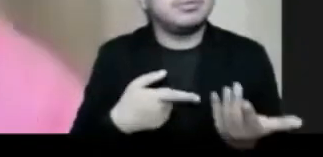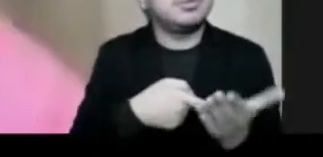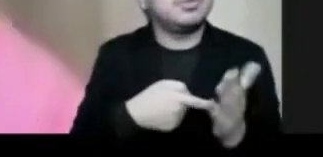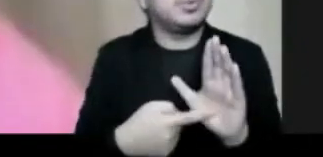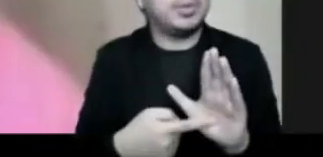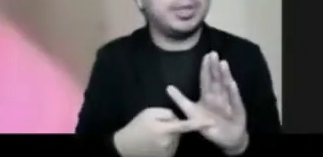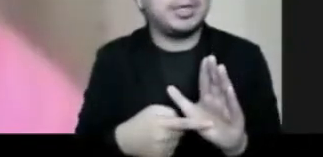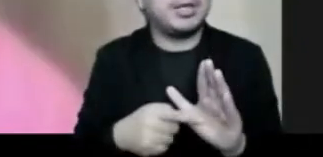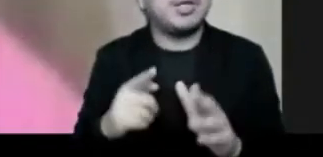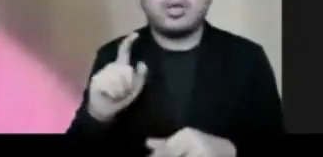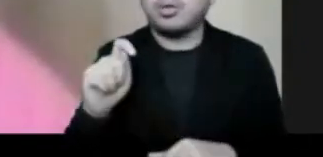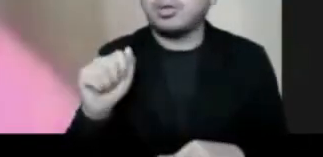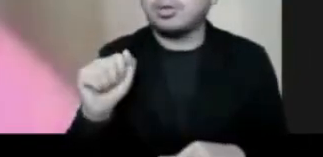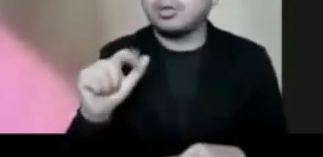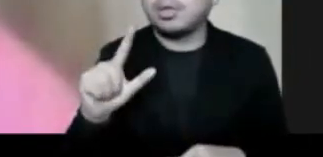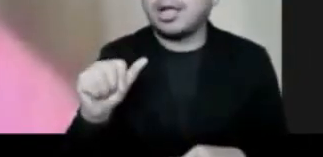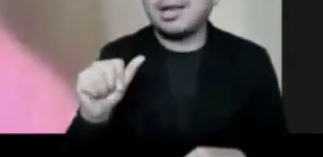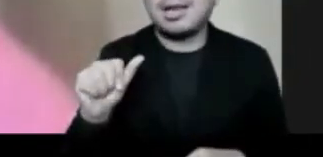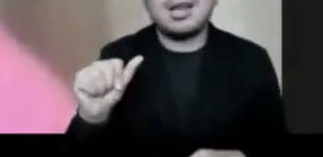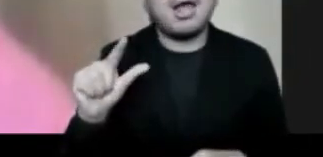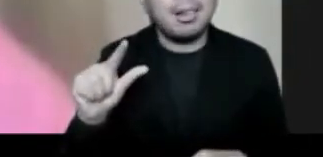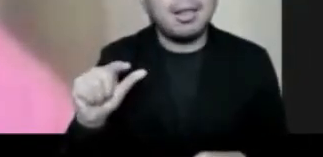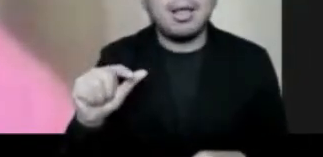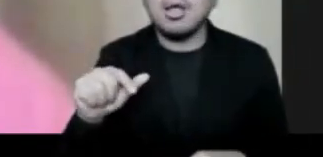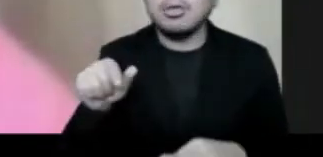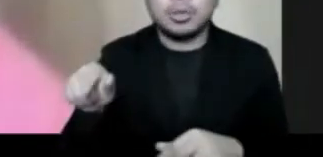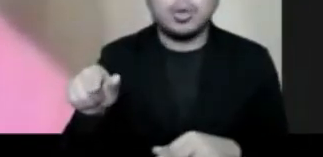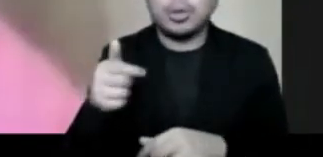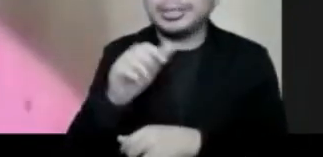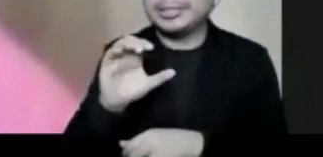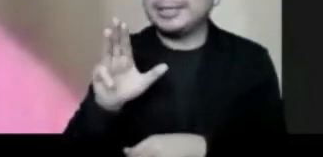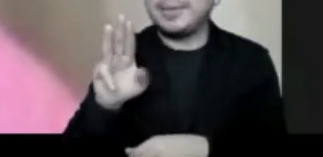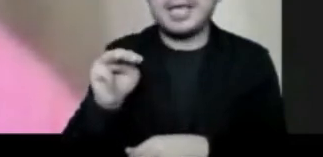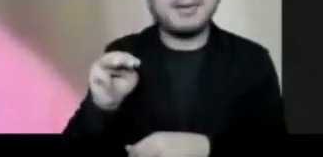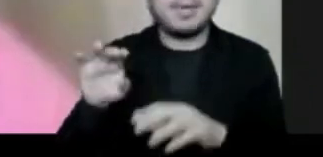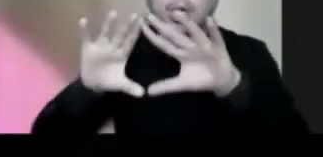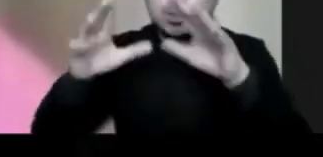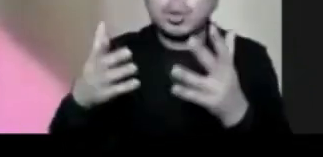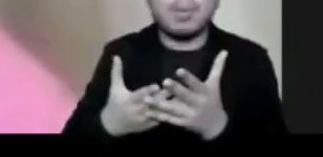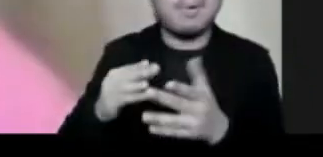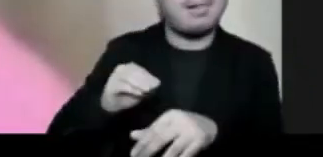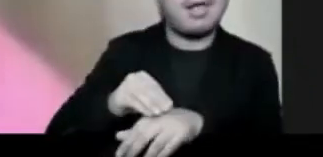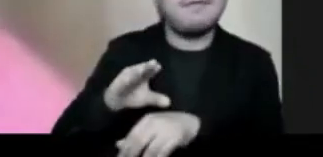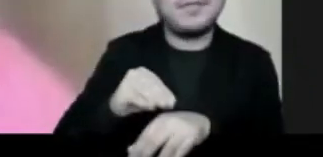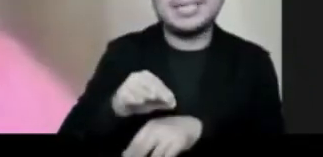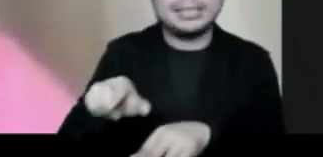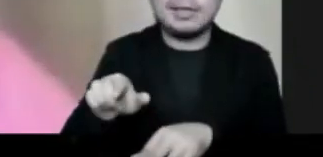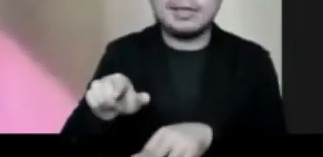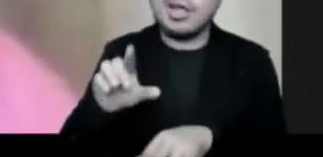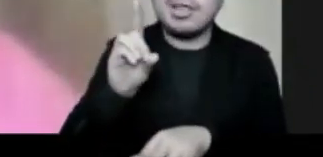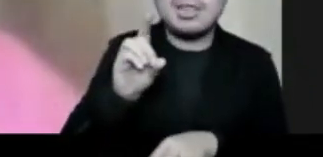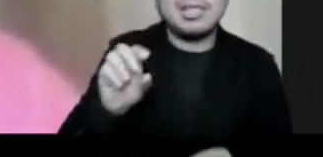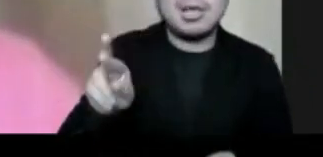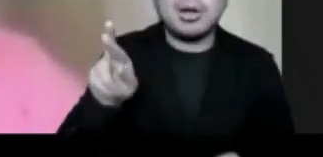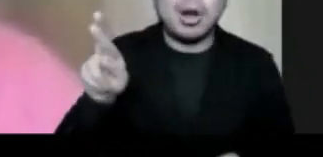Mr. Talal Waheed is the CBM Global Advisor for Disaster Risk Reduction. He brings with him more than a dozen years of experience